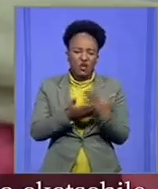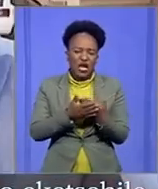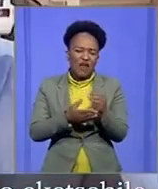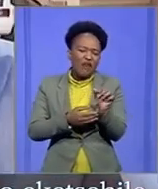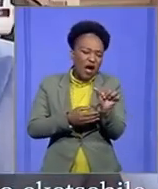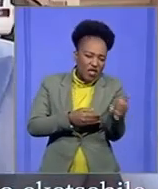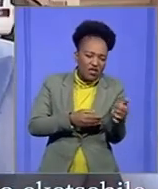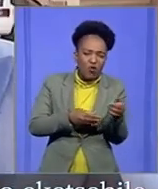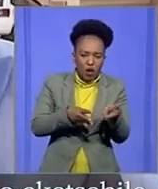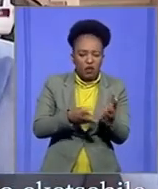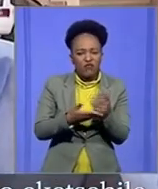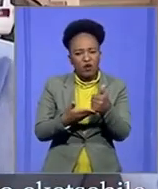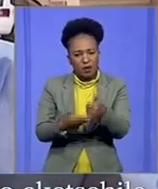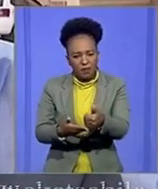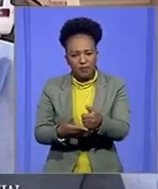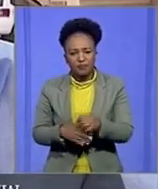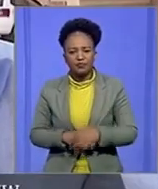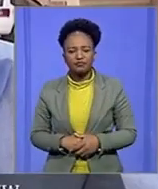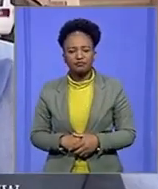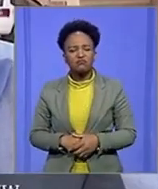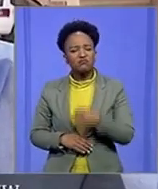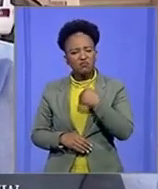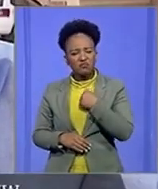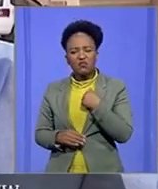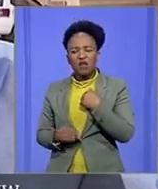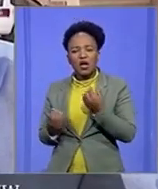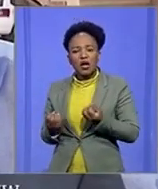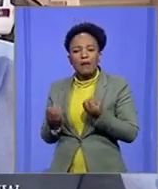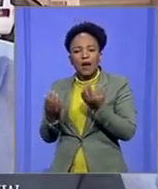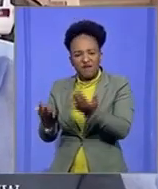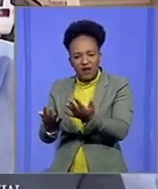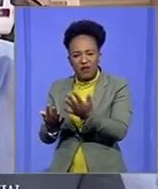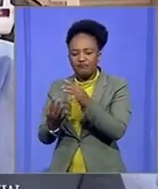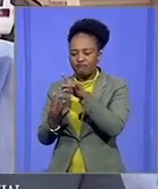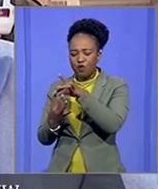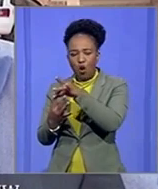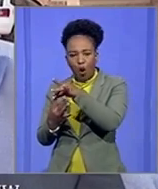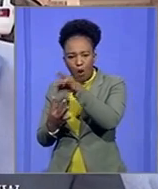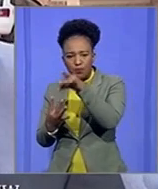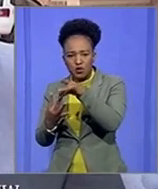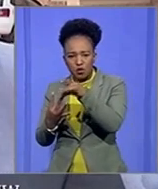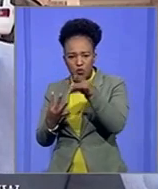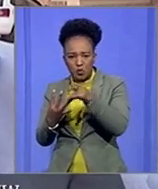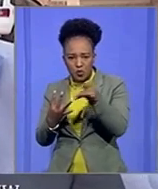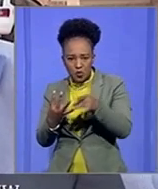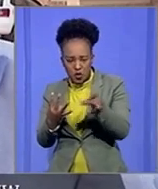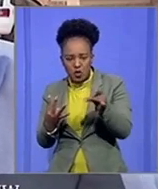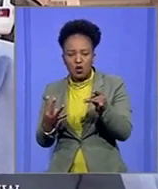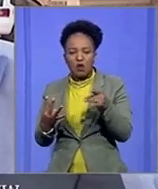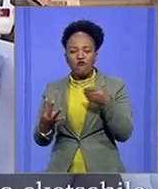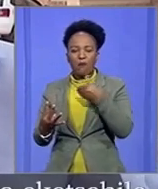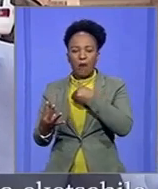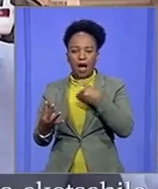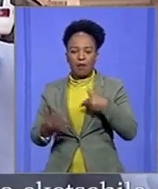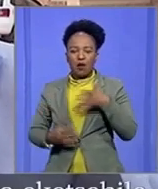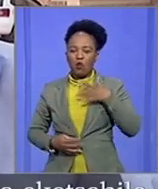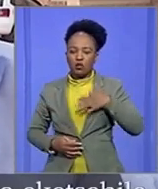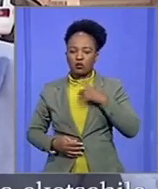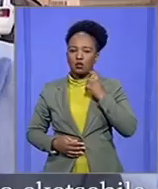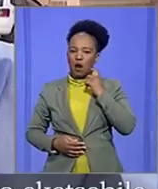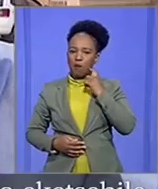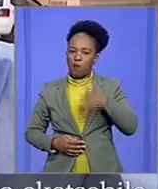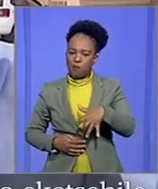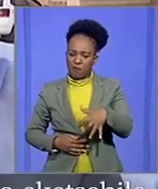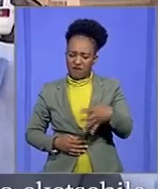motlalelong. Gape re ba fa le di-option gore mme ga ile gore o ga batla go tswella pele ka go nna le ngwana a